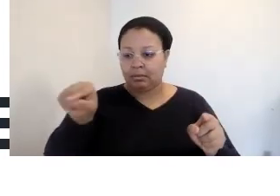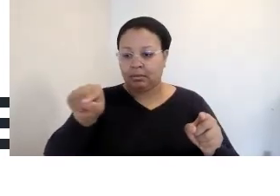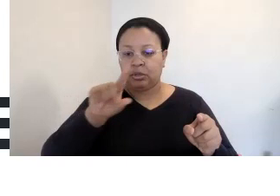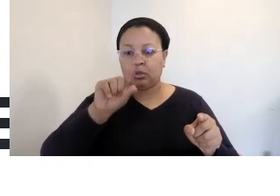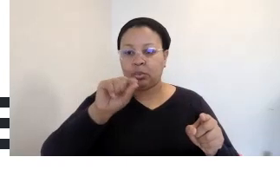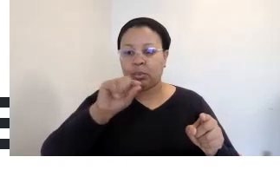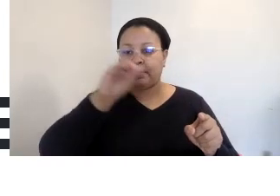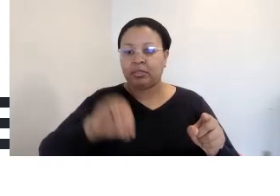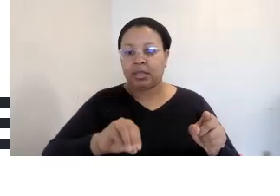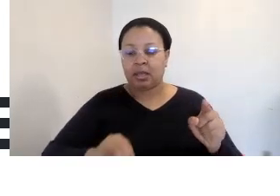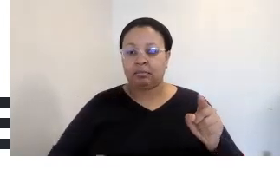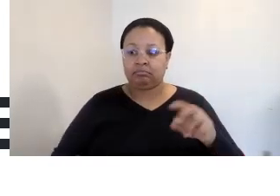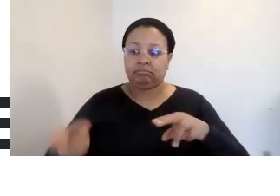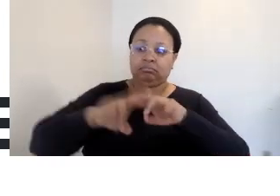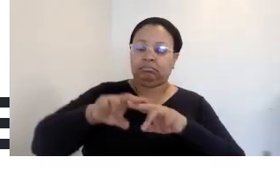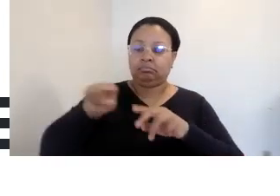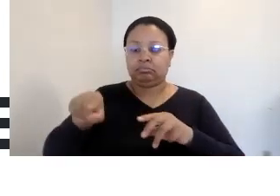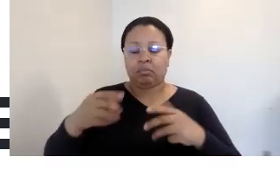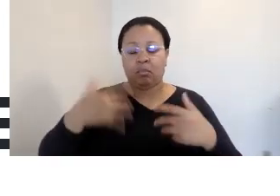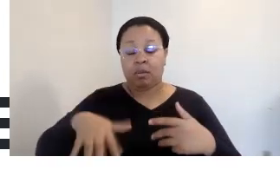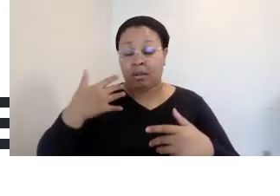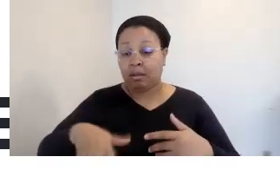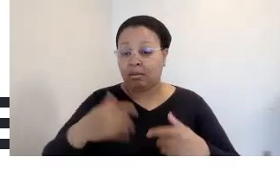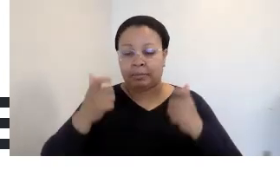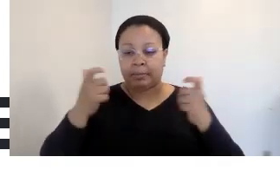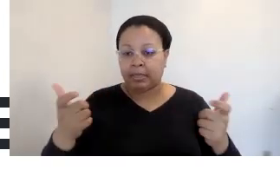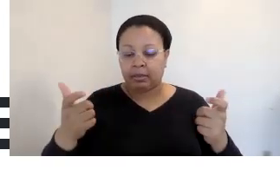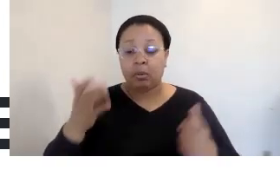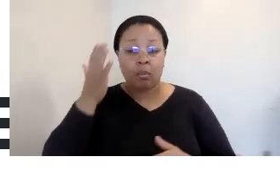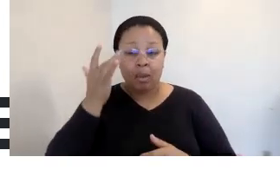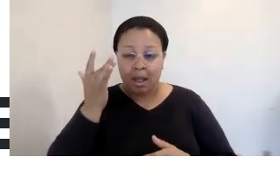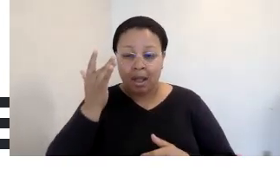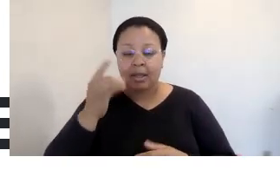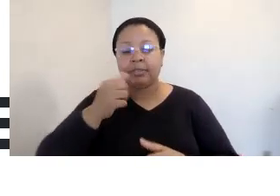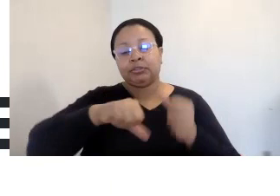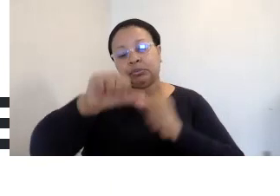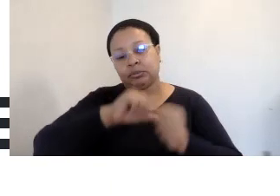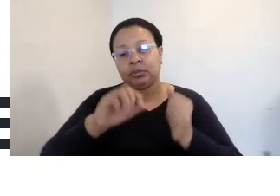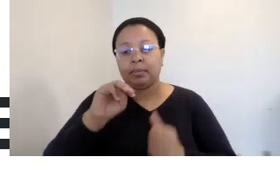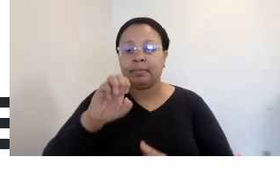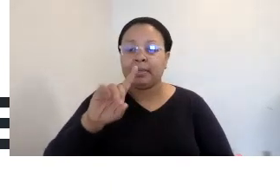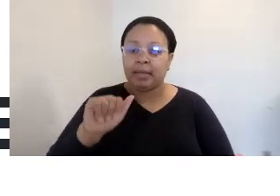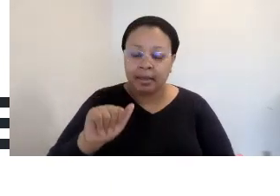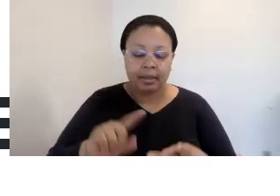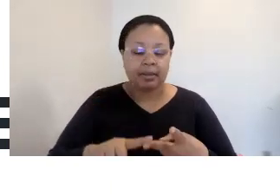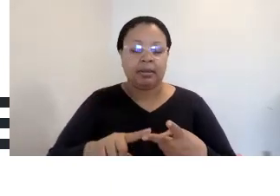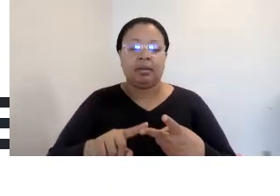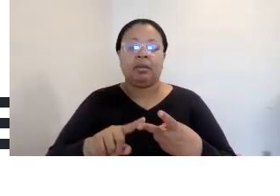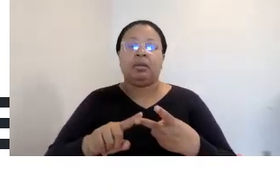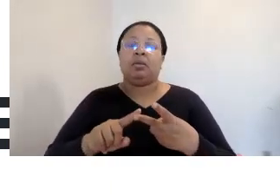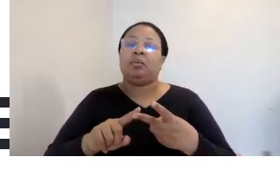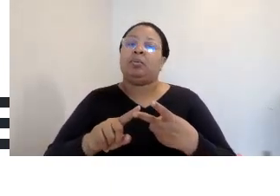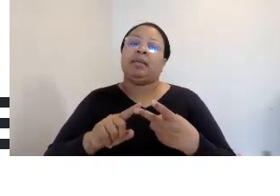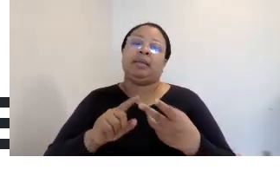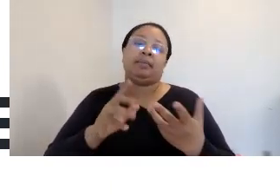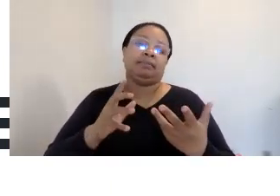a huge, huge jump. And we can chalk that up to not only just social media movements, but us pushing for accessibility via those